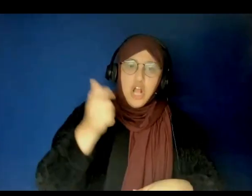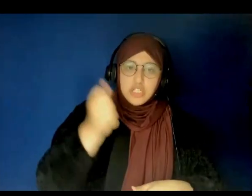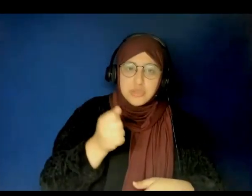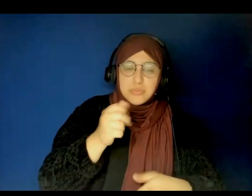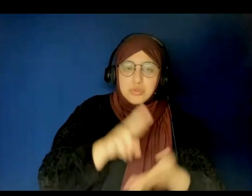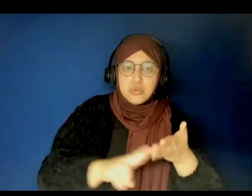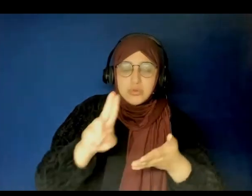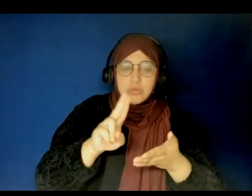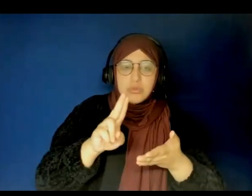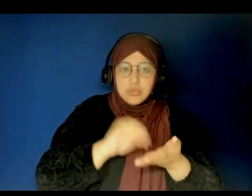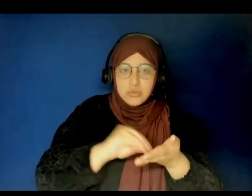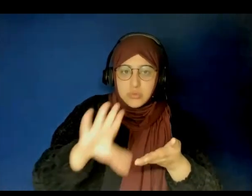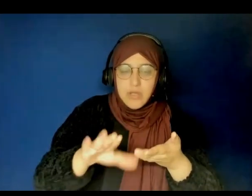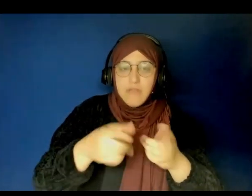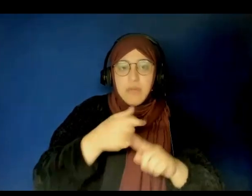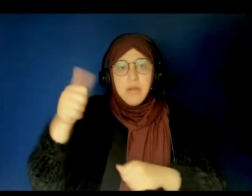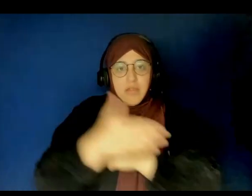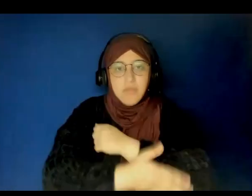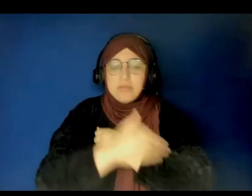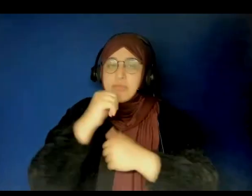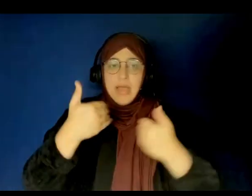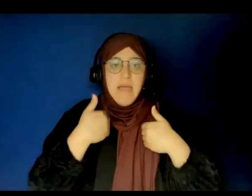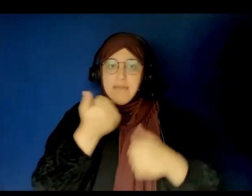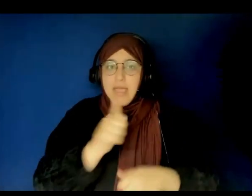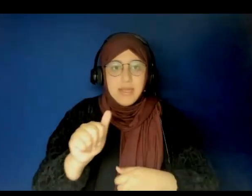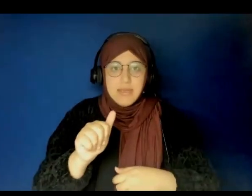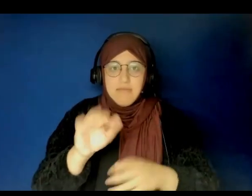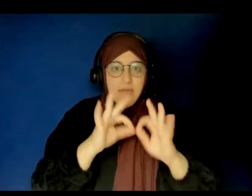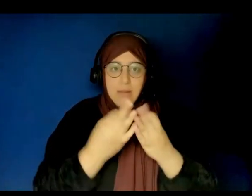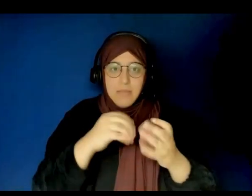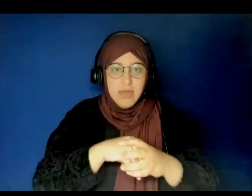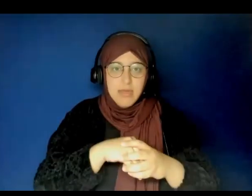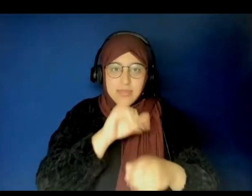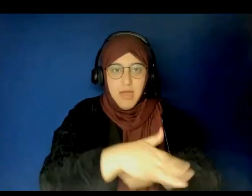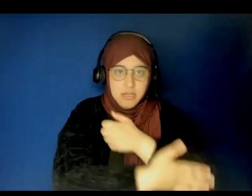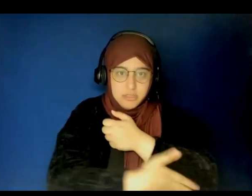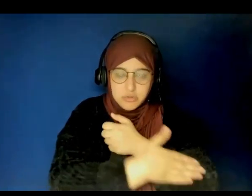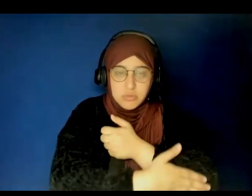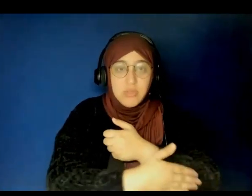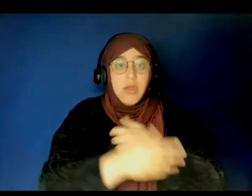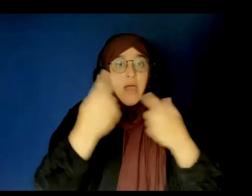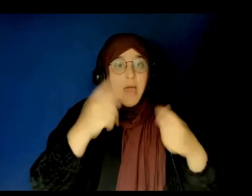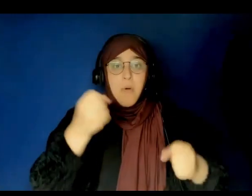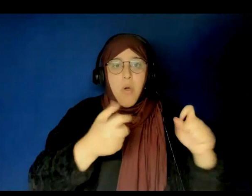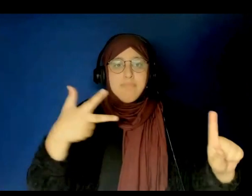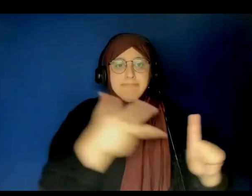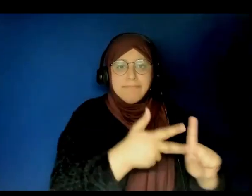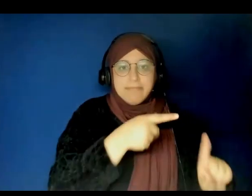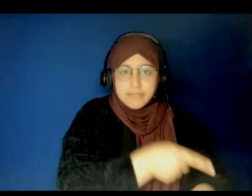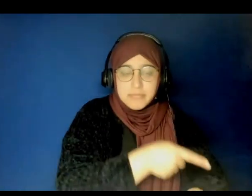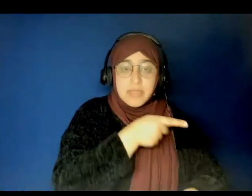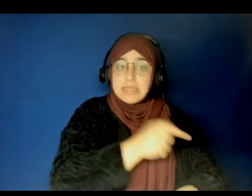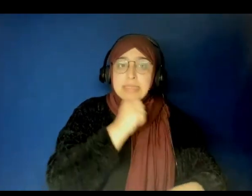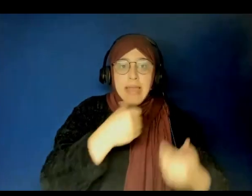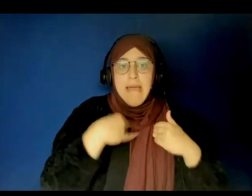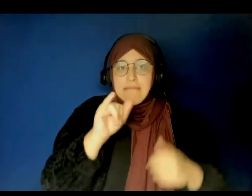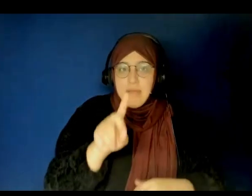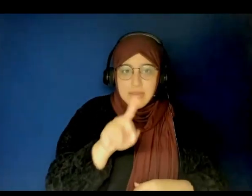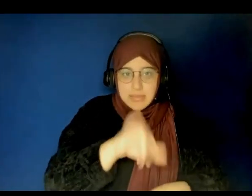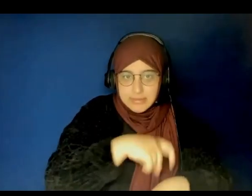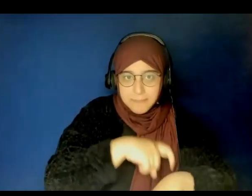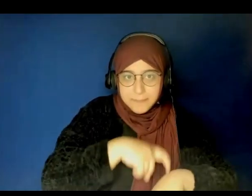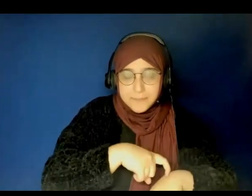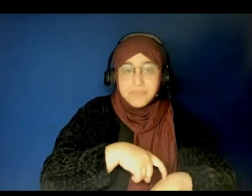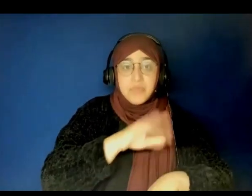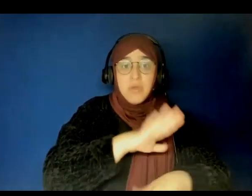any family in the country, was hit by a car, and did not have any identification on him at that time. And